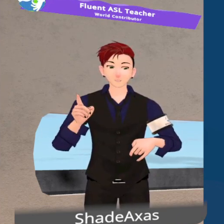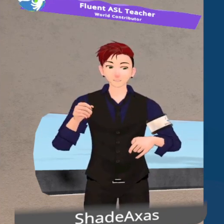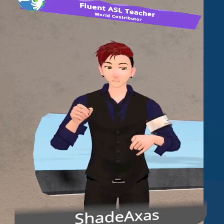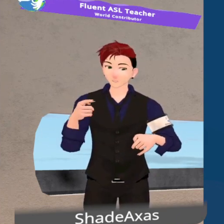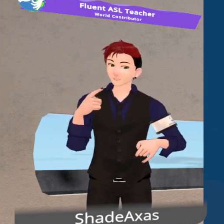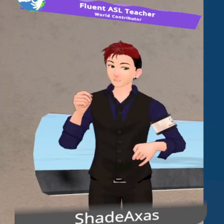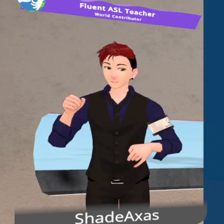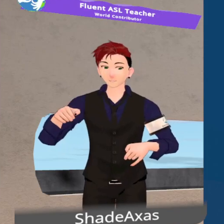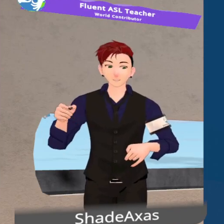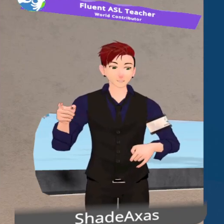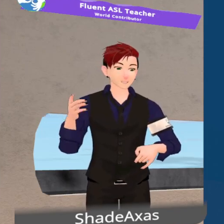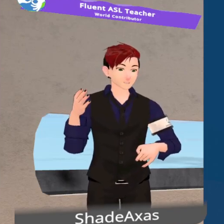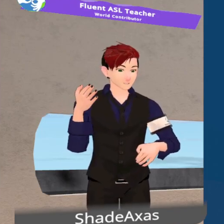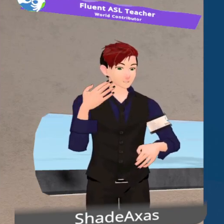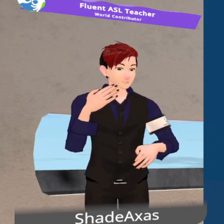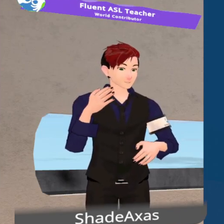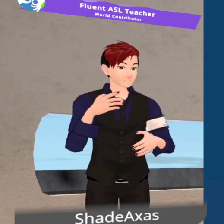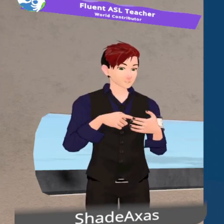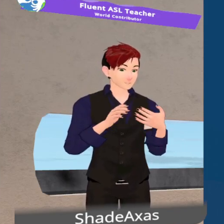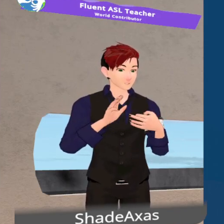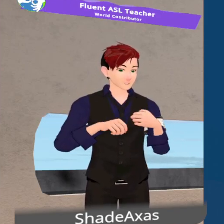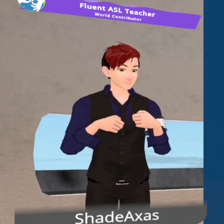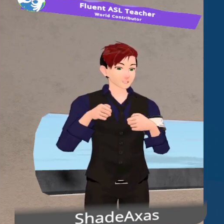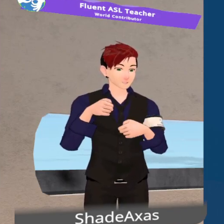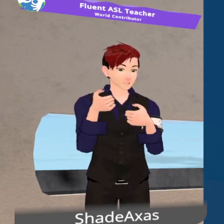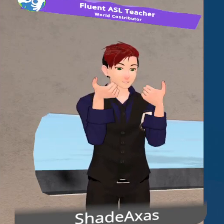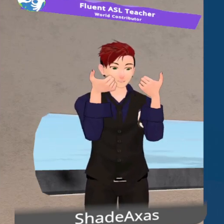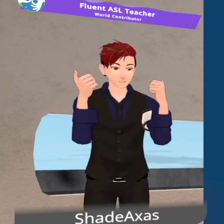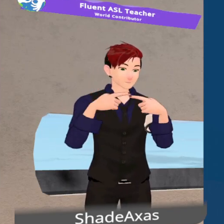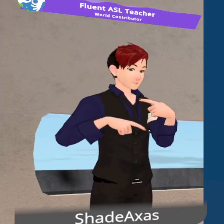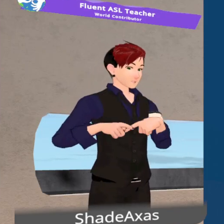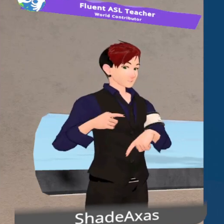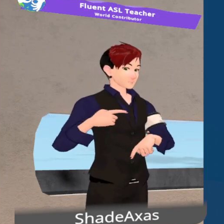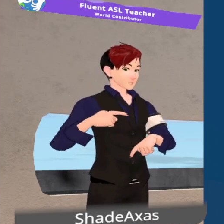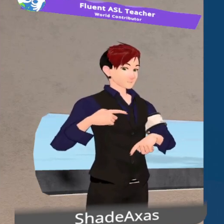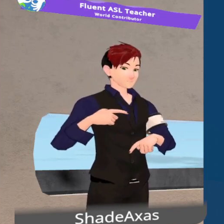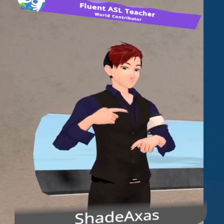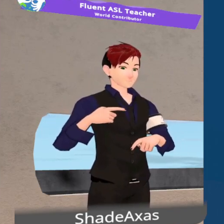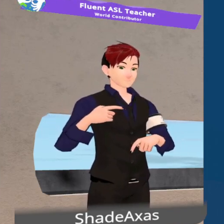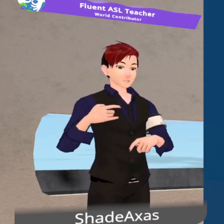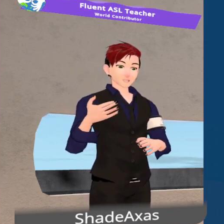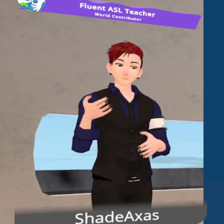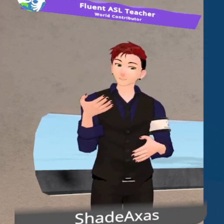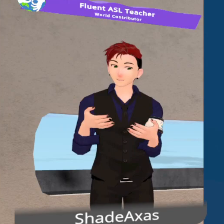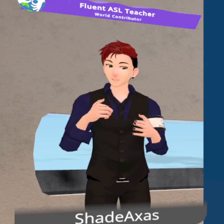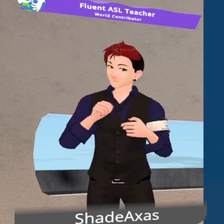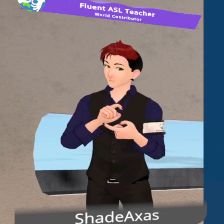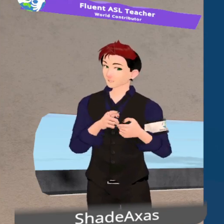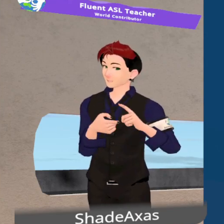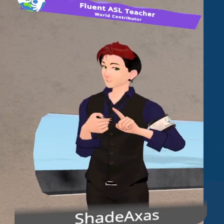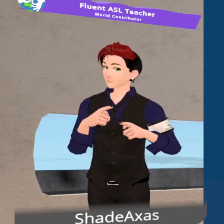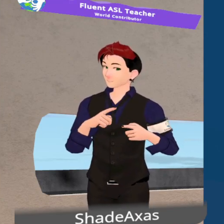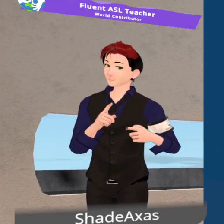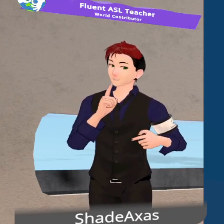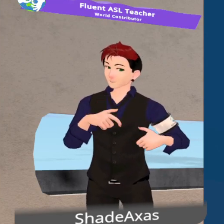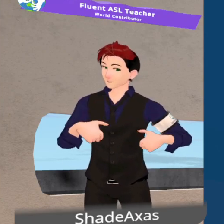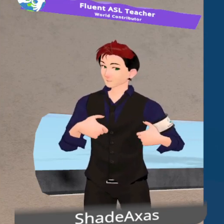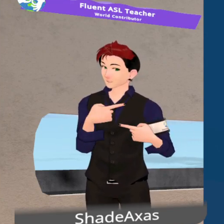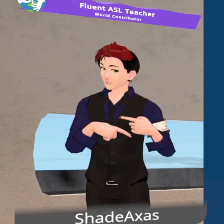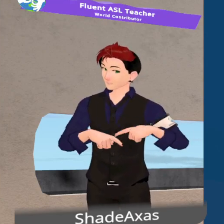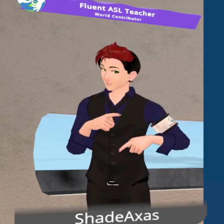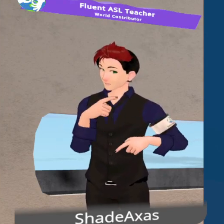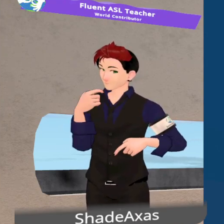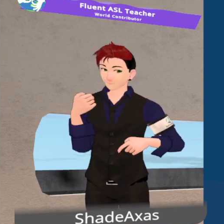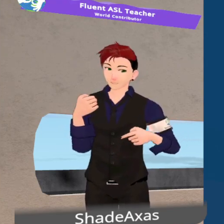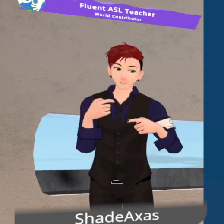Those are the ones who you can say, yeah, they should know what they're talking about in VR sign. That might not translate to